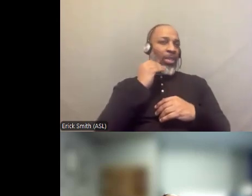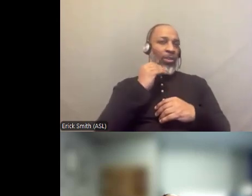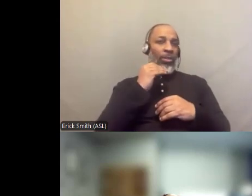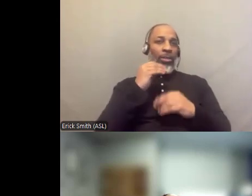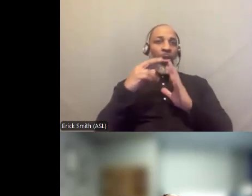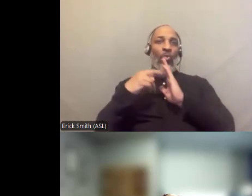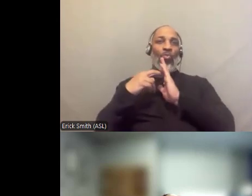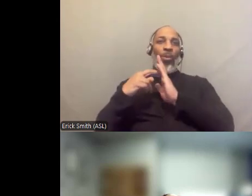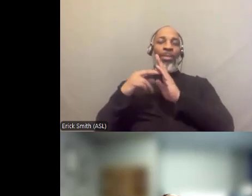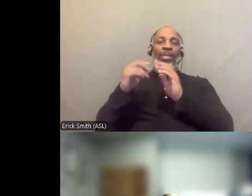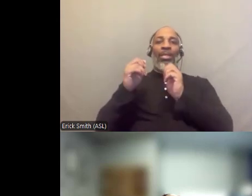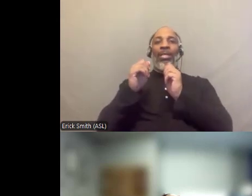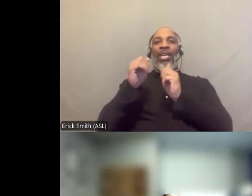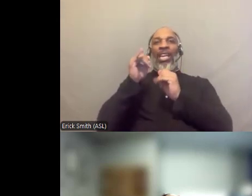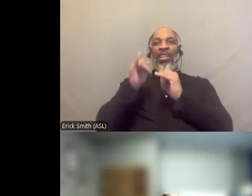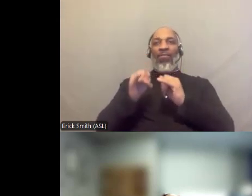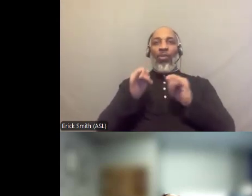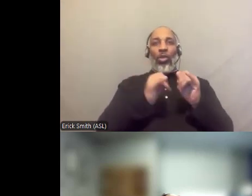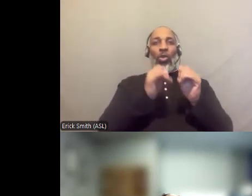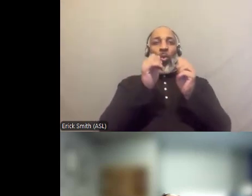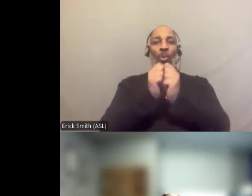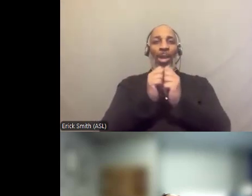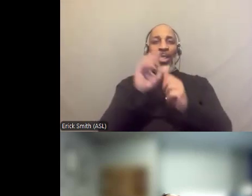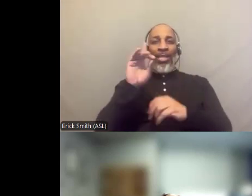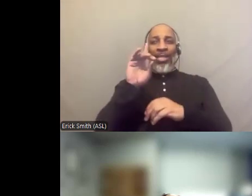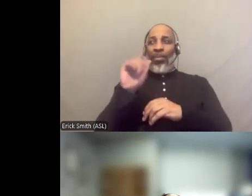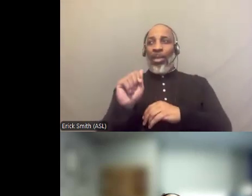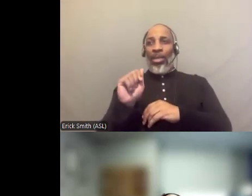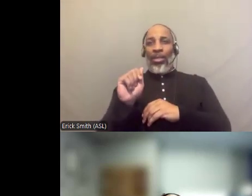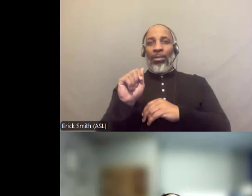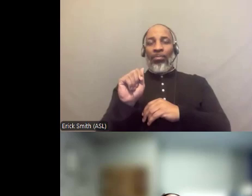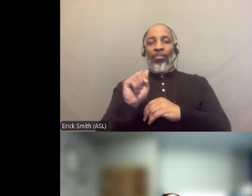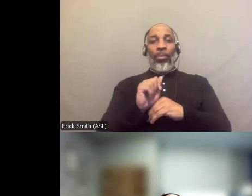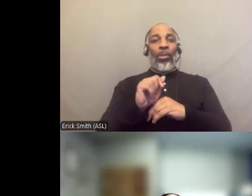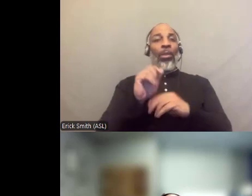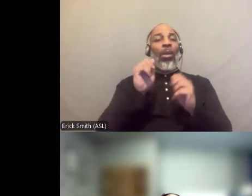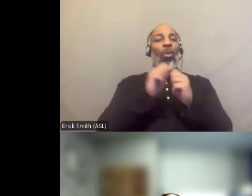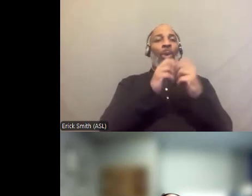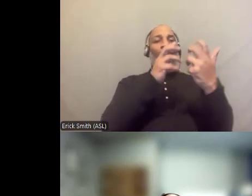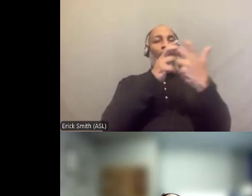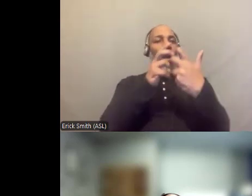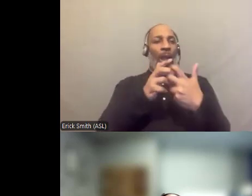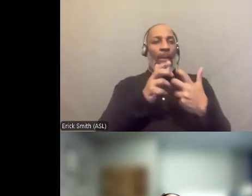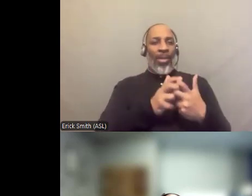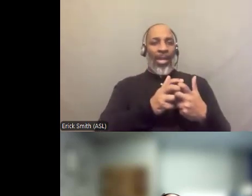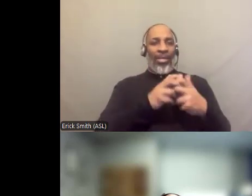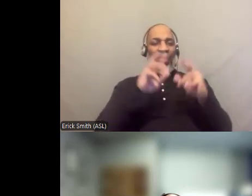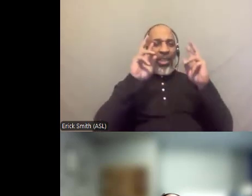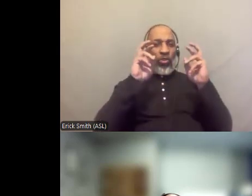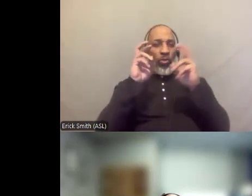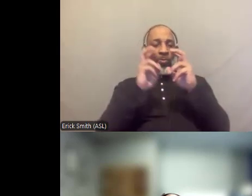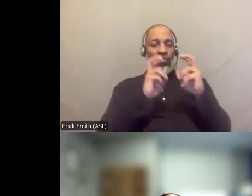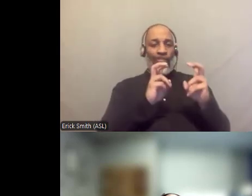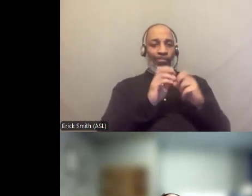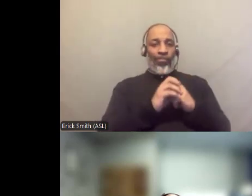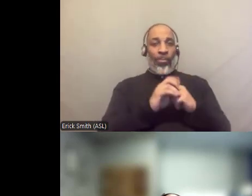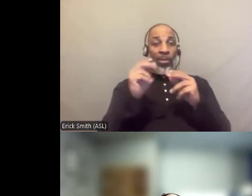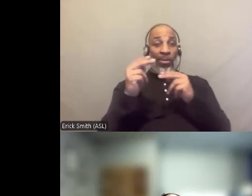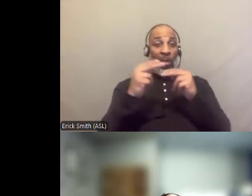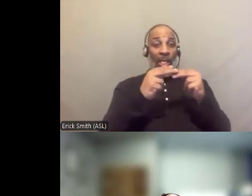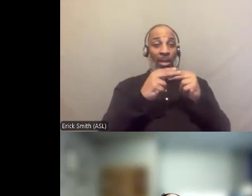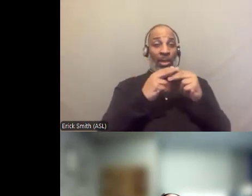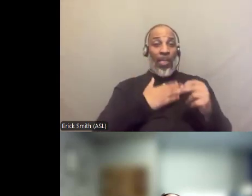individuals with disabilities in employment and reasonable accommodation matters. Next slide, please,